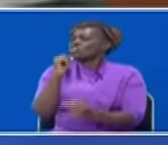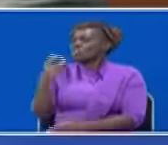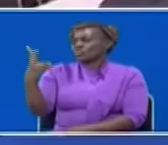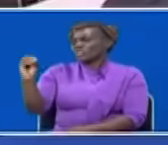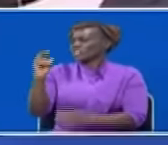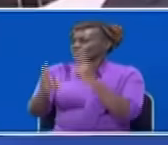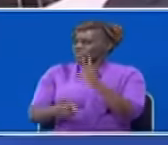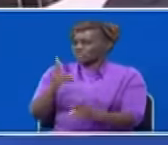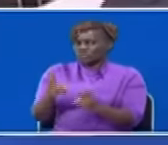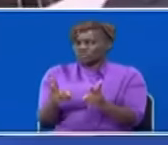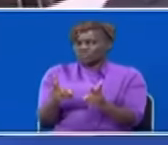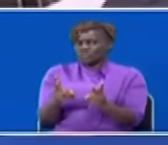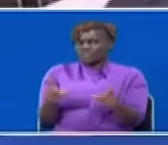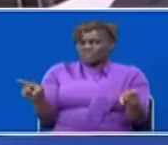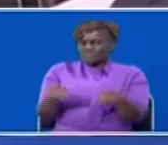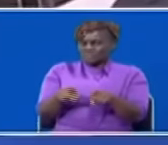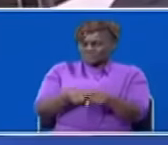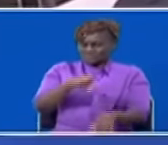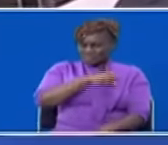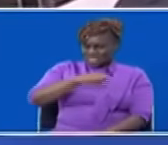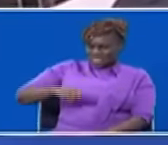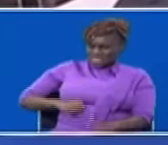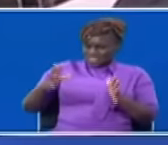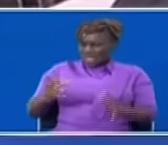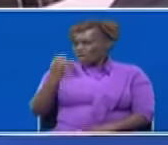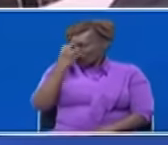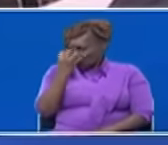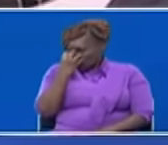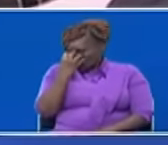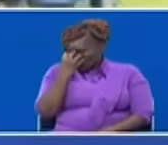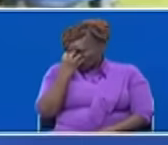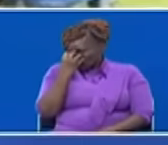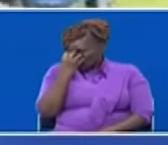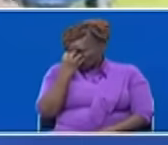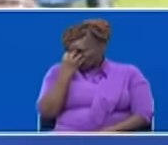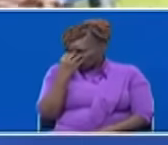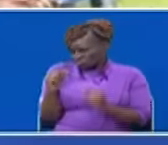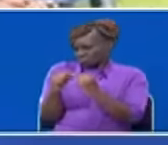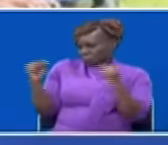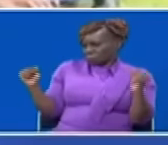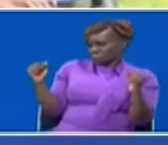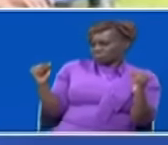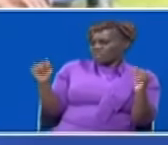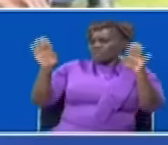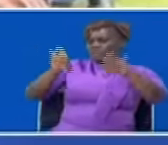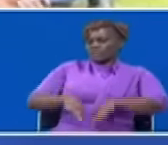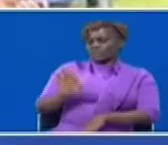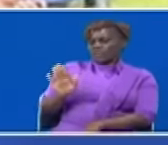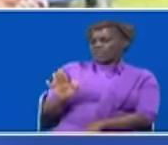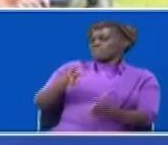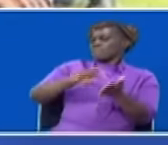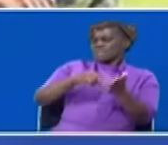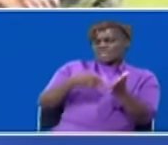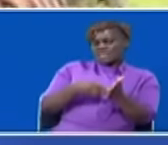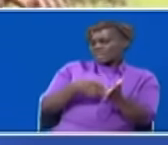thing. According to the senator, the deputy president is already facing rebellion within his Rift Valley backyard. Hence, he